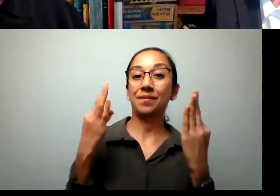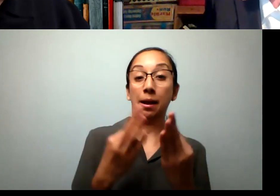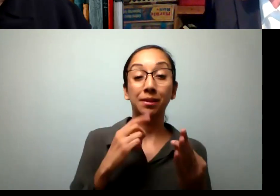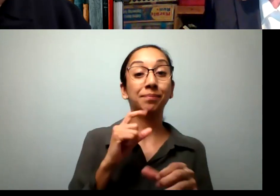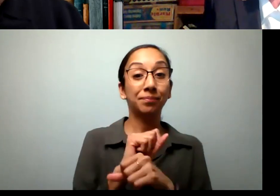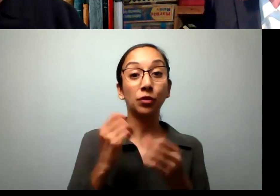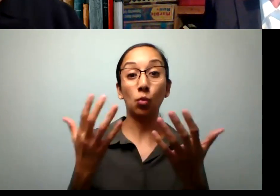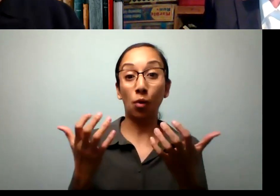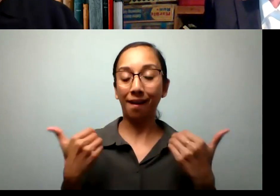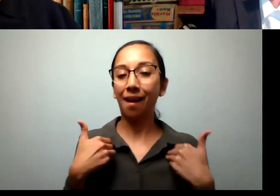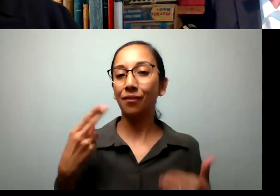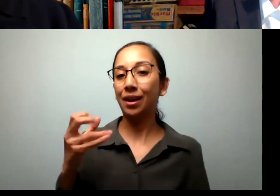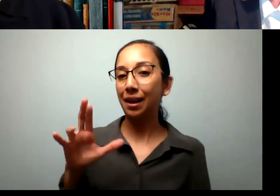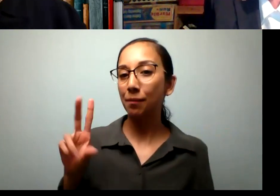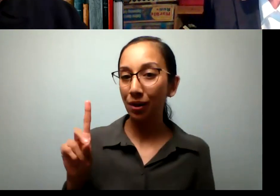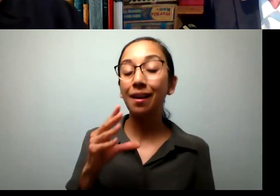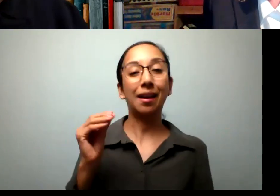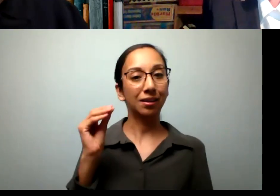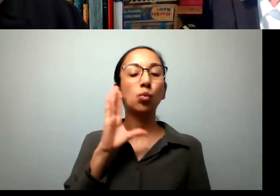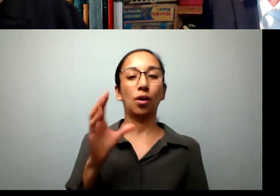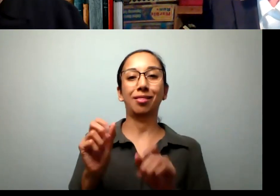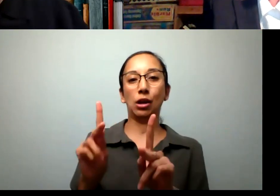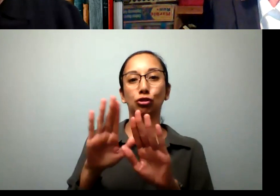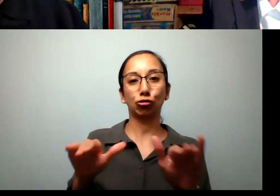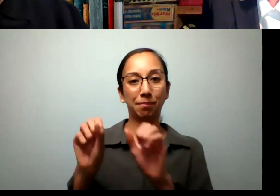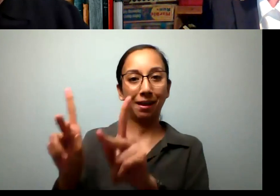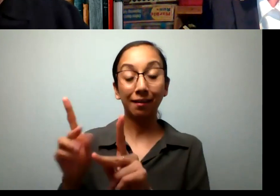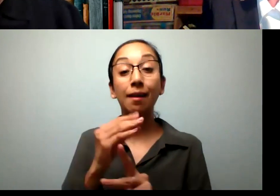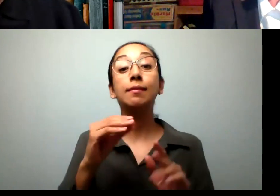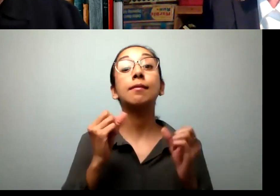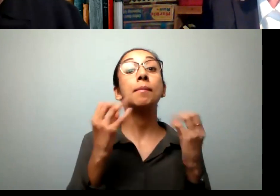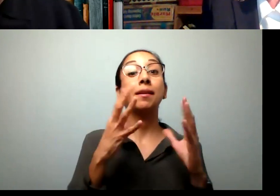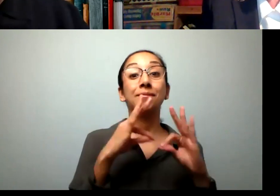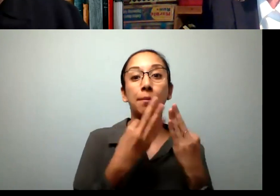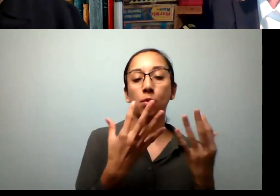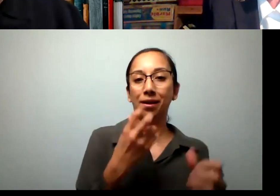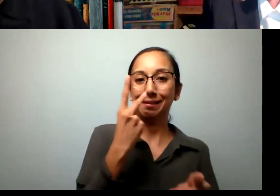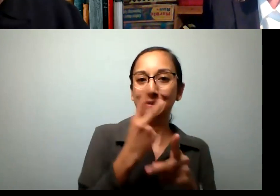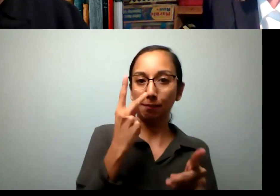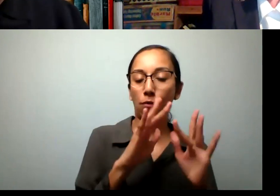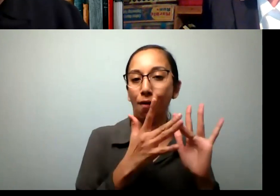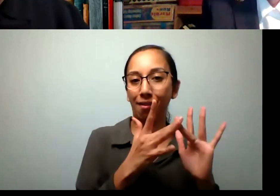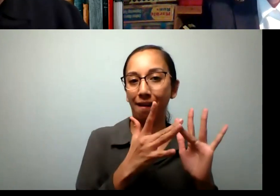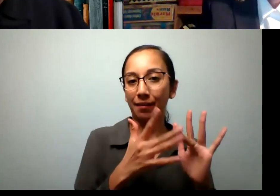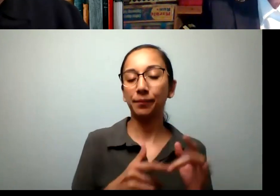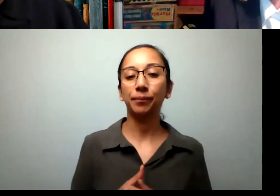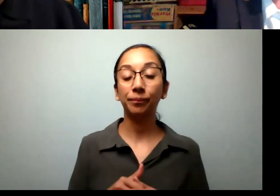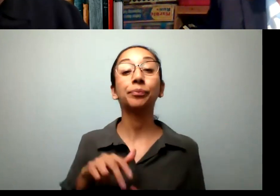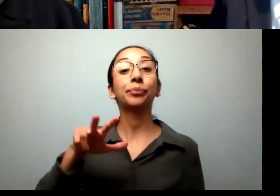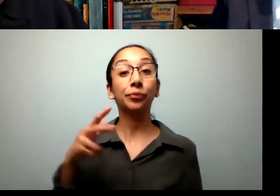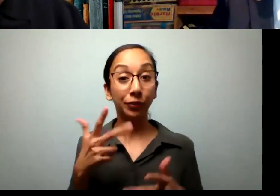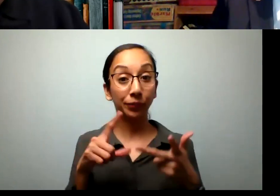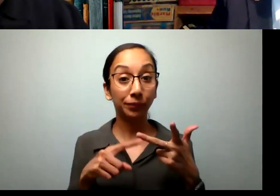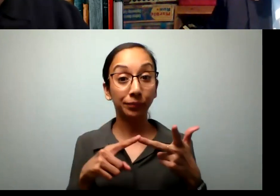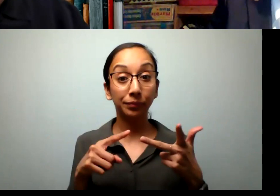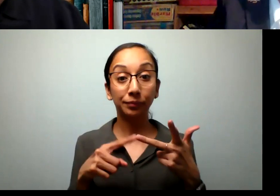a hybrid plan and would put their children in it, and how many families want to stay completely online. And the third thing I would